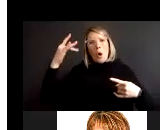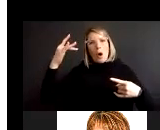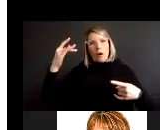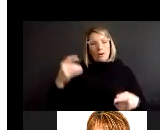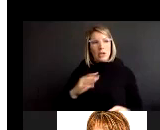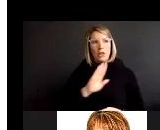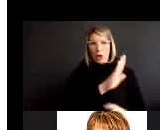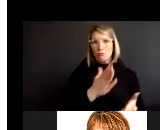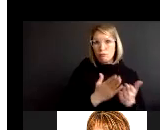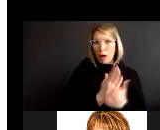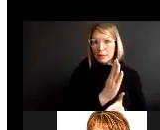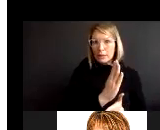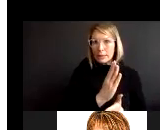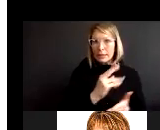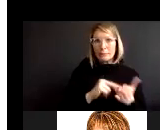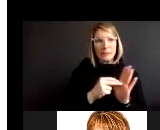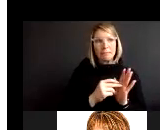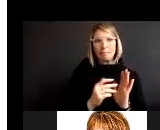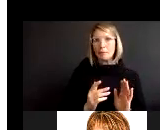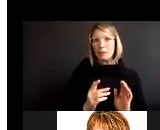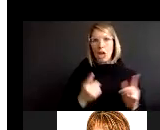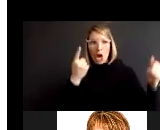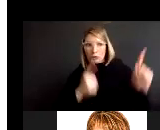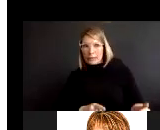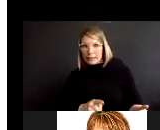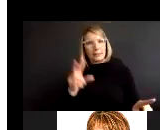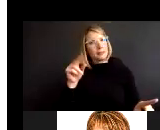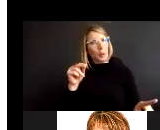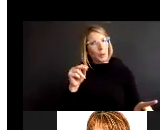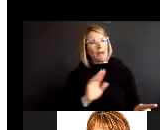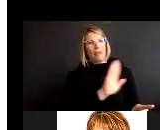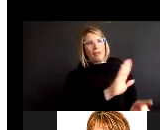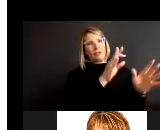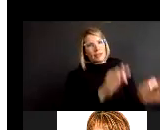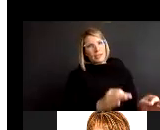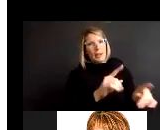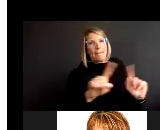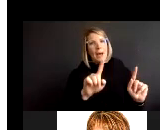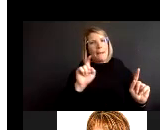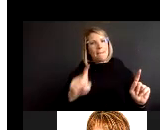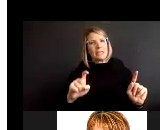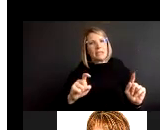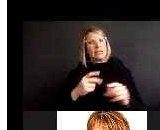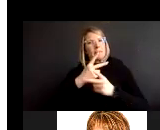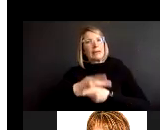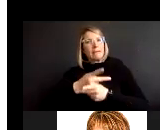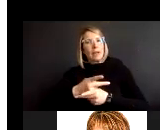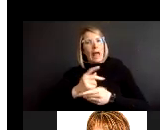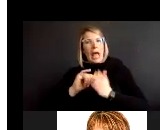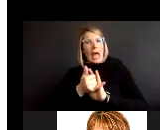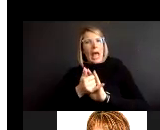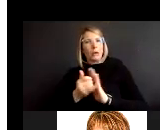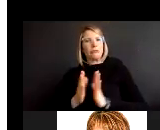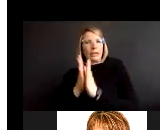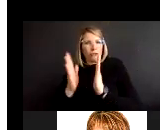and capacity from that kind of least intrusive and restrictive stance. And Steve, it's a good point just before we move to the